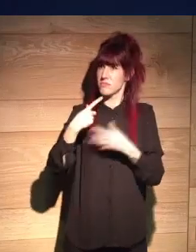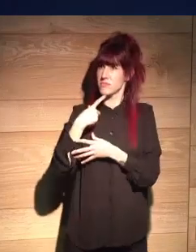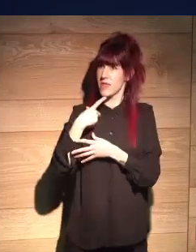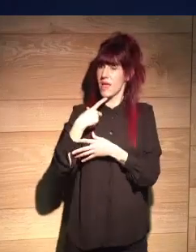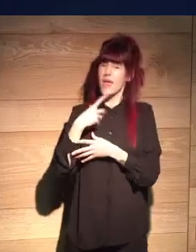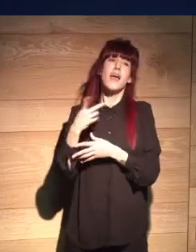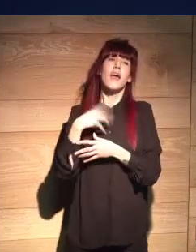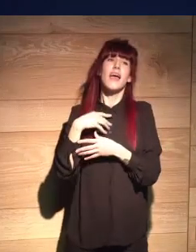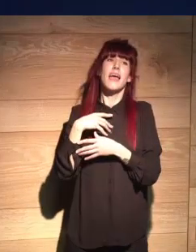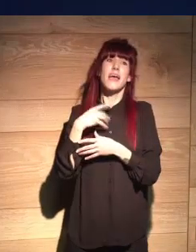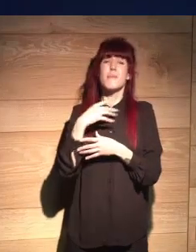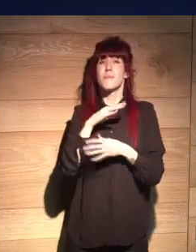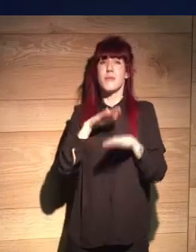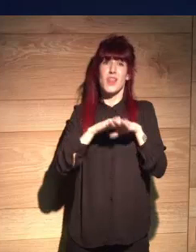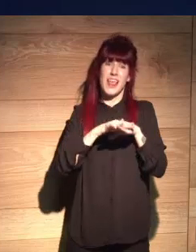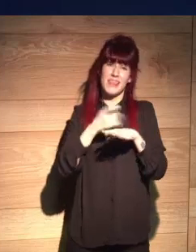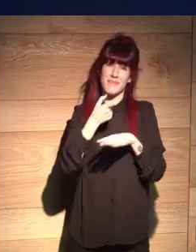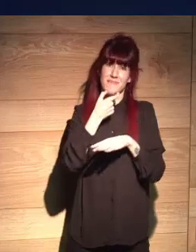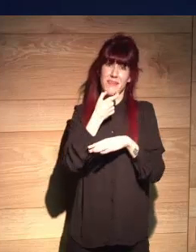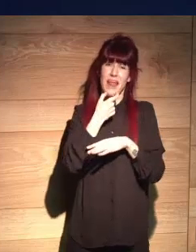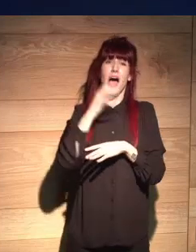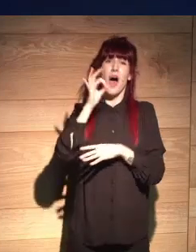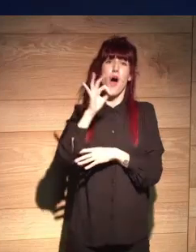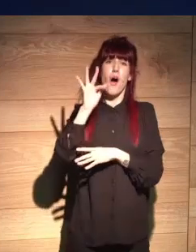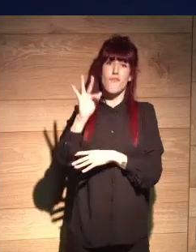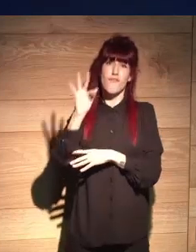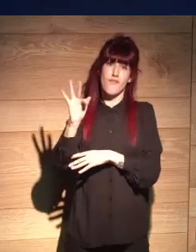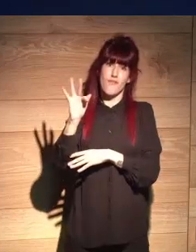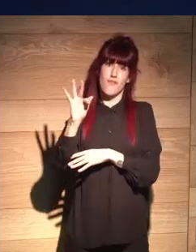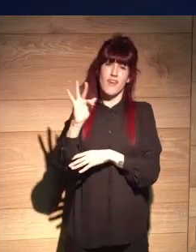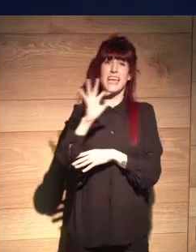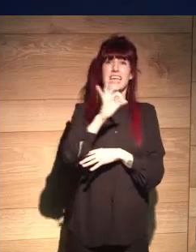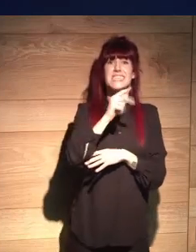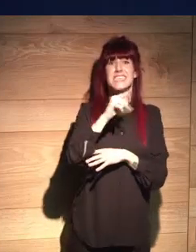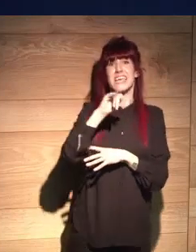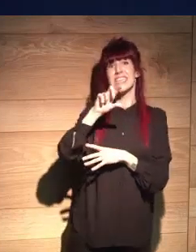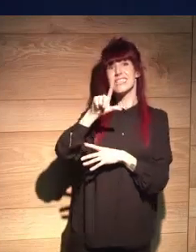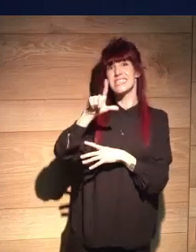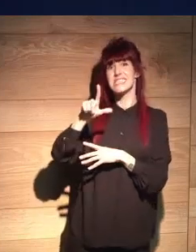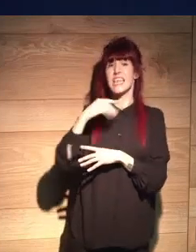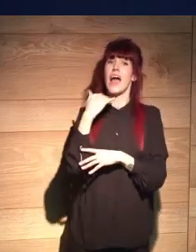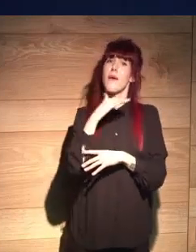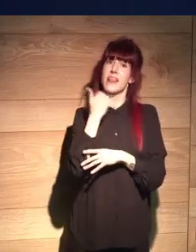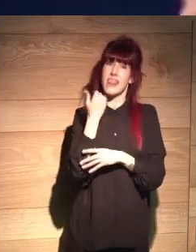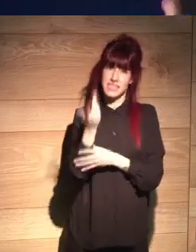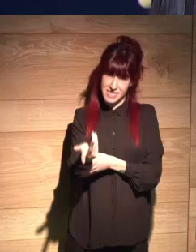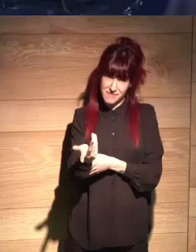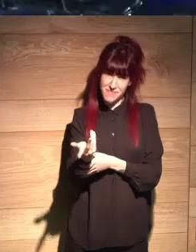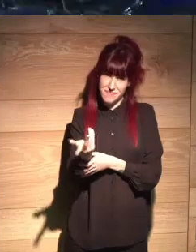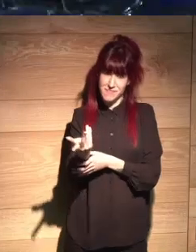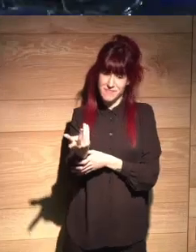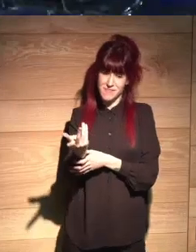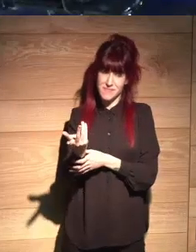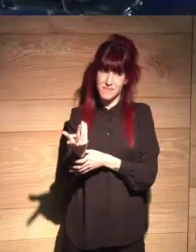is a fad to talk about the soft skills. I apologize for saying words in English. It's difficult to translate